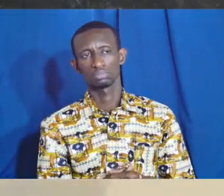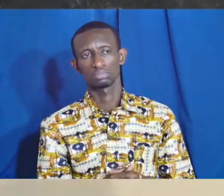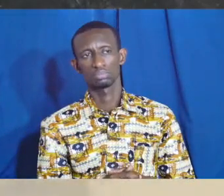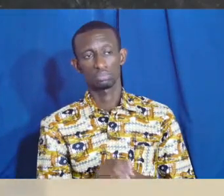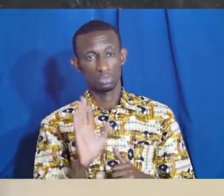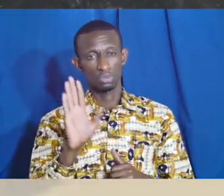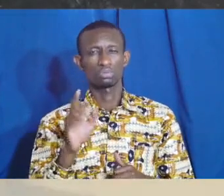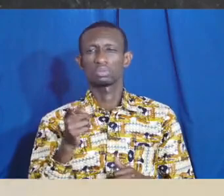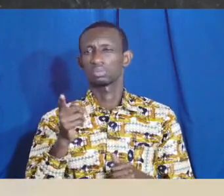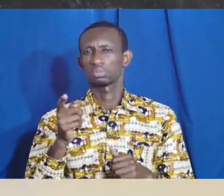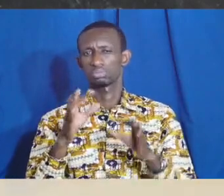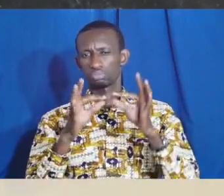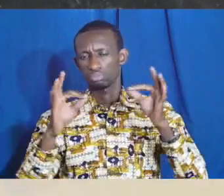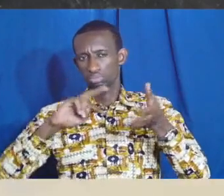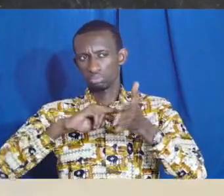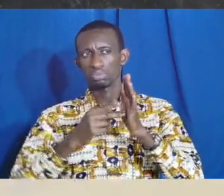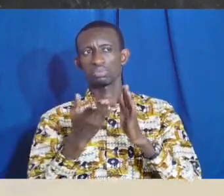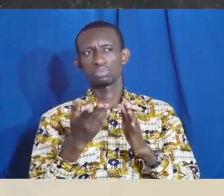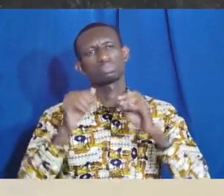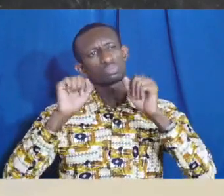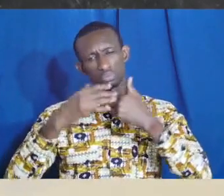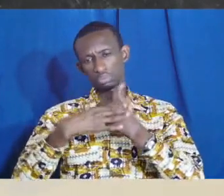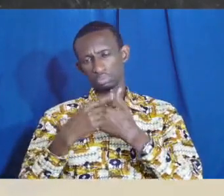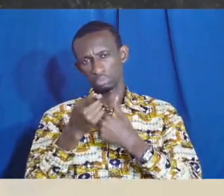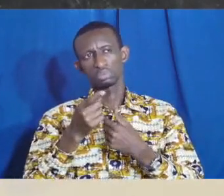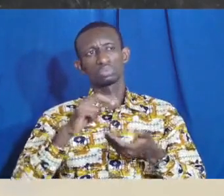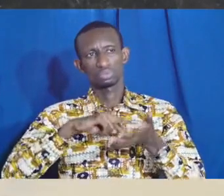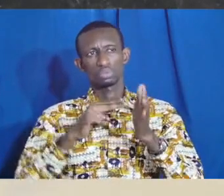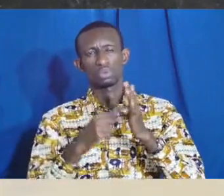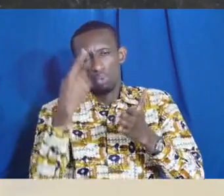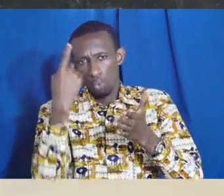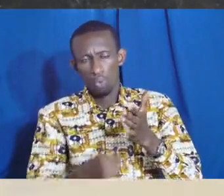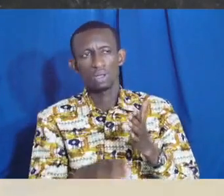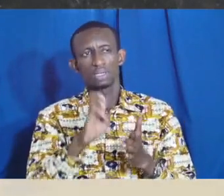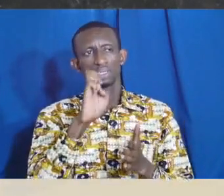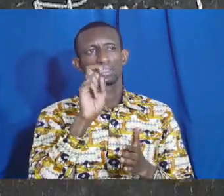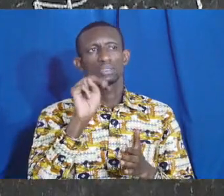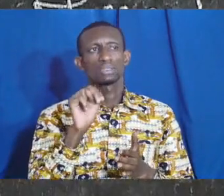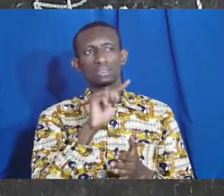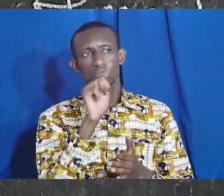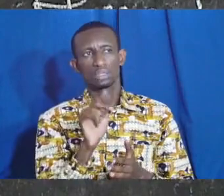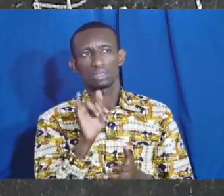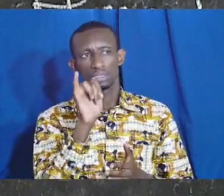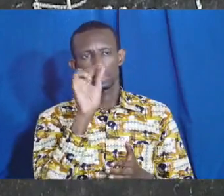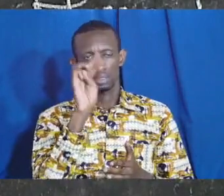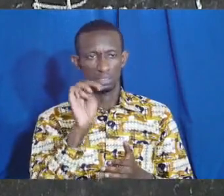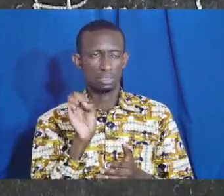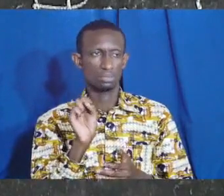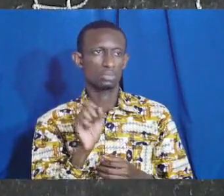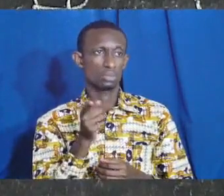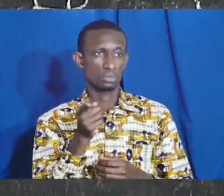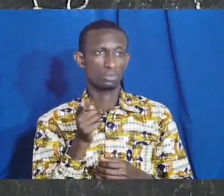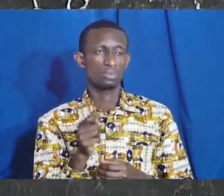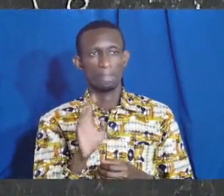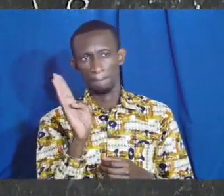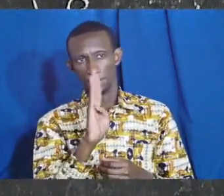So that is the definition. You can take a note about the definition of what you call enzymes. All right? I said enzymes are biological catalysts that are